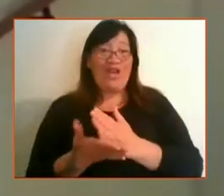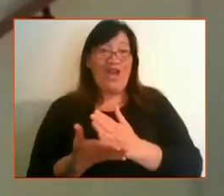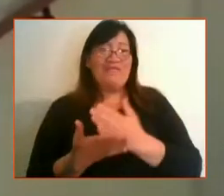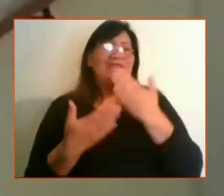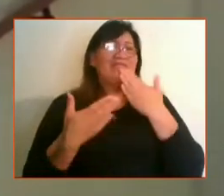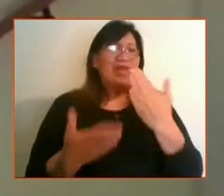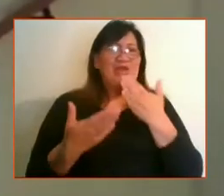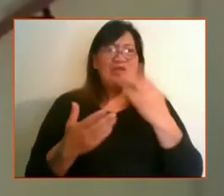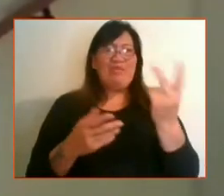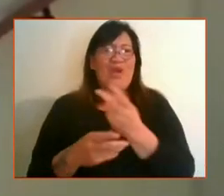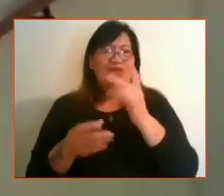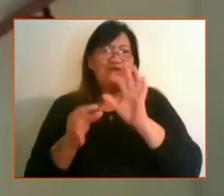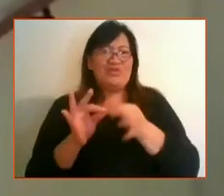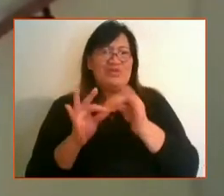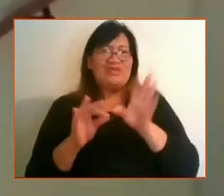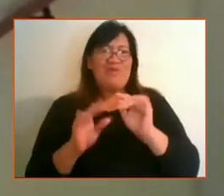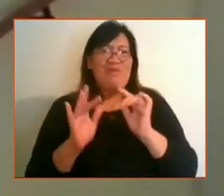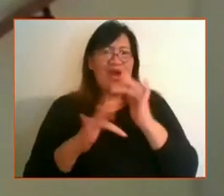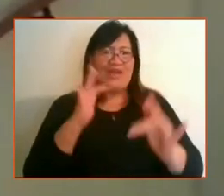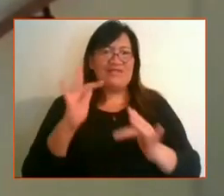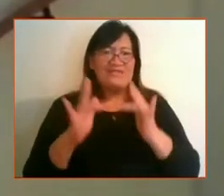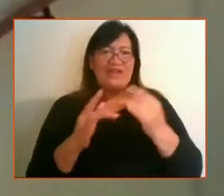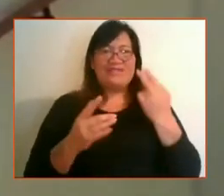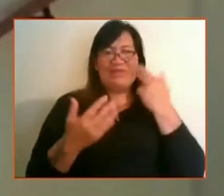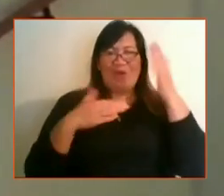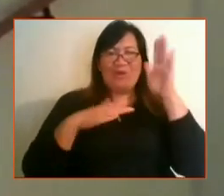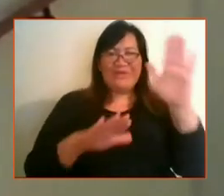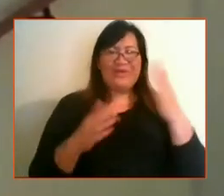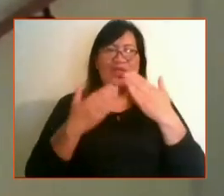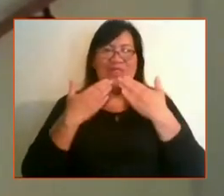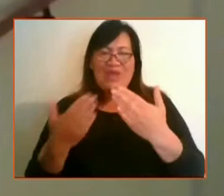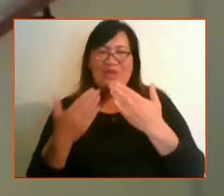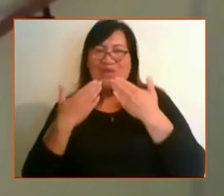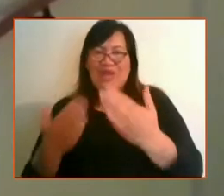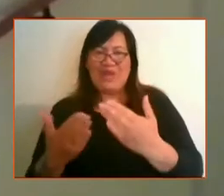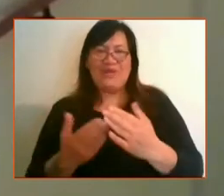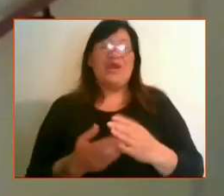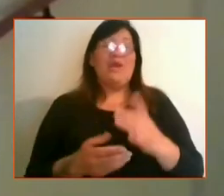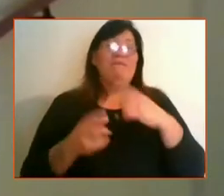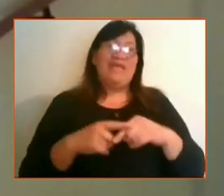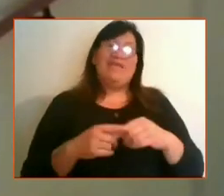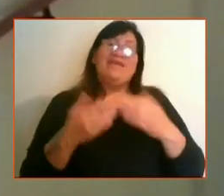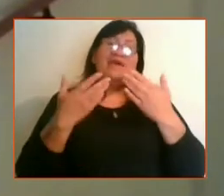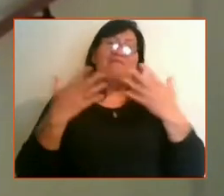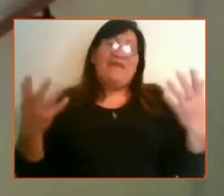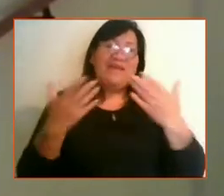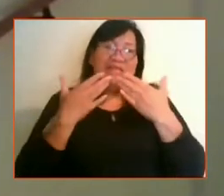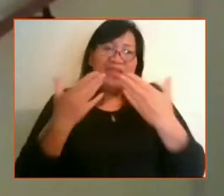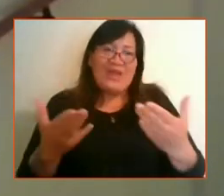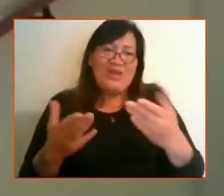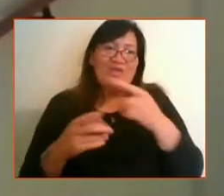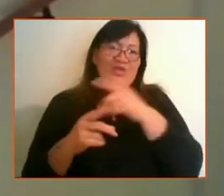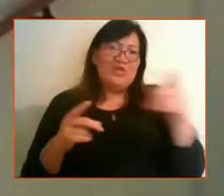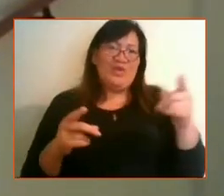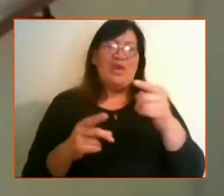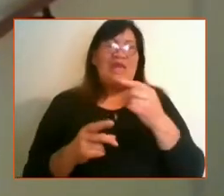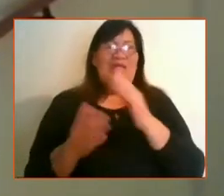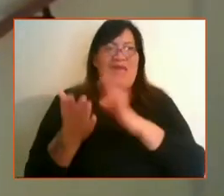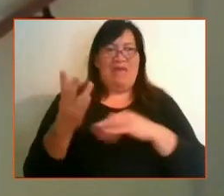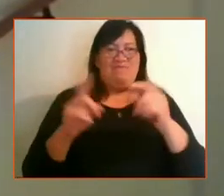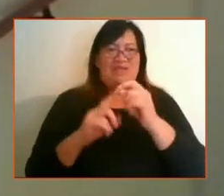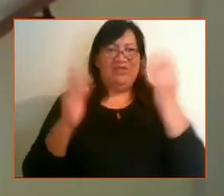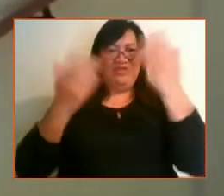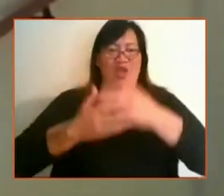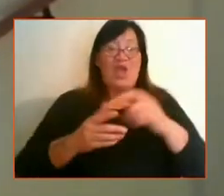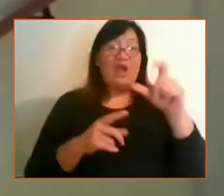and to Stephanie from iSign, from Deaf Aotearoa. And of course, another big thanks to our politicians this evening, Chlöe